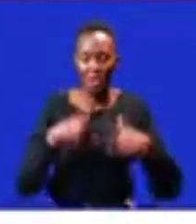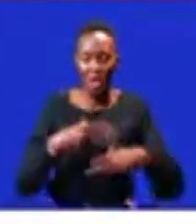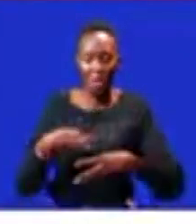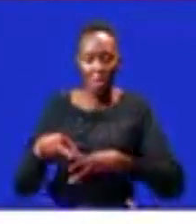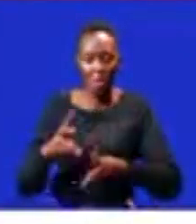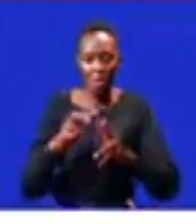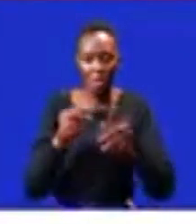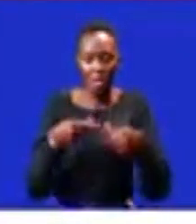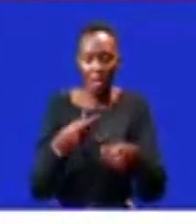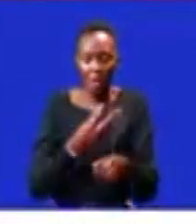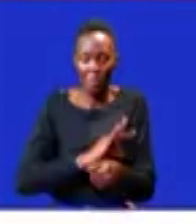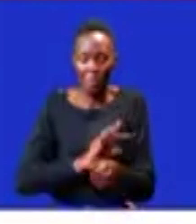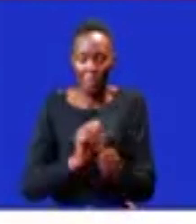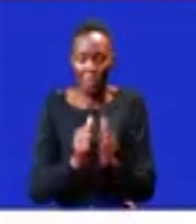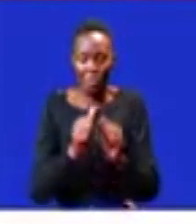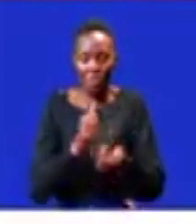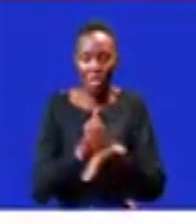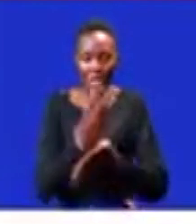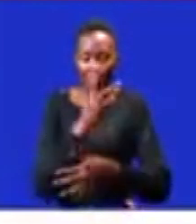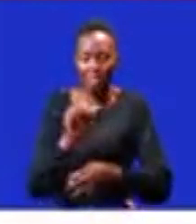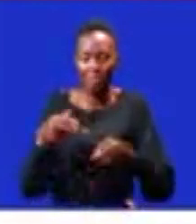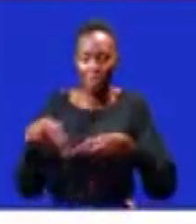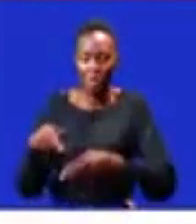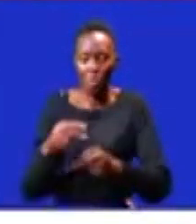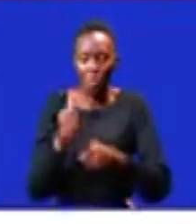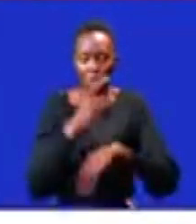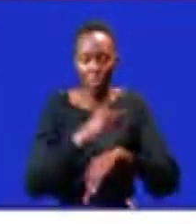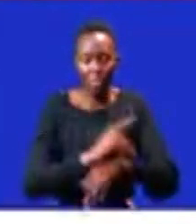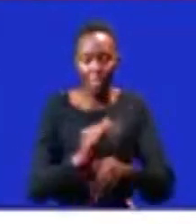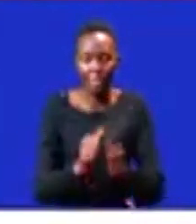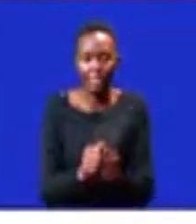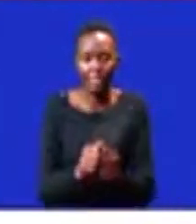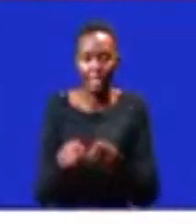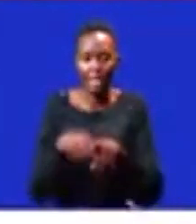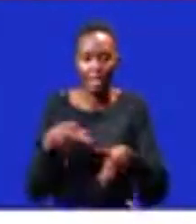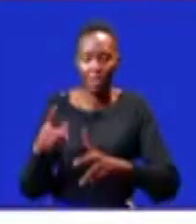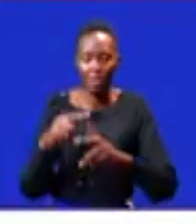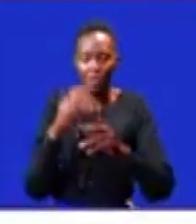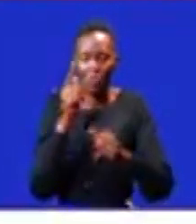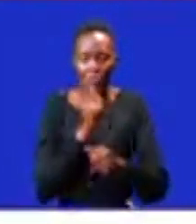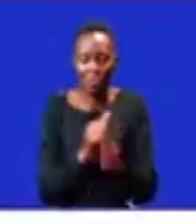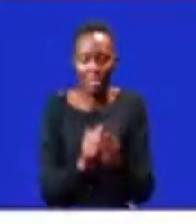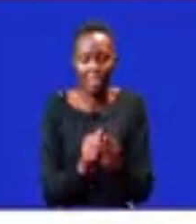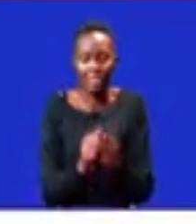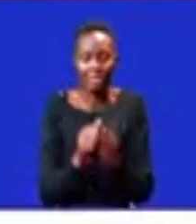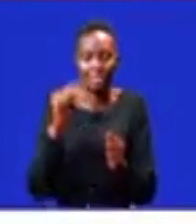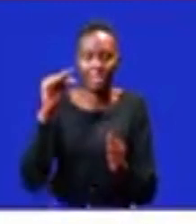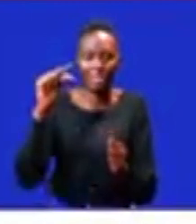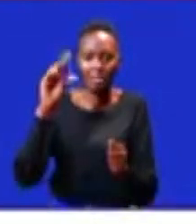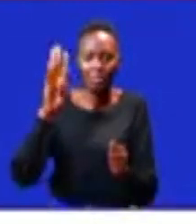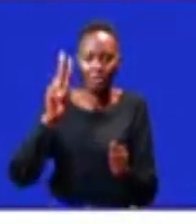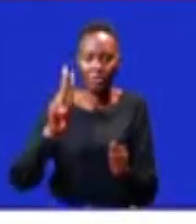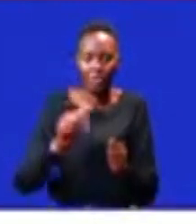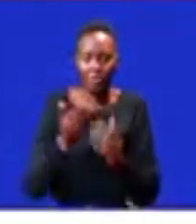eko mag yuto manyalo konyogi e ngimagi mapile kaka achiel kuom okenge mag tieko tulo makwako kit chuech e